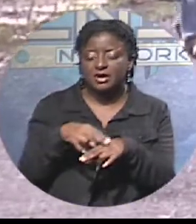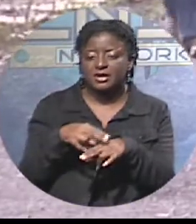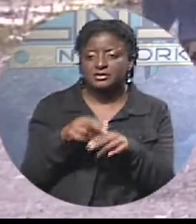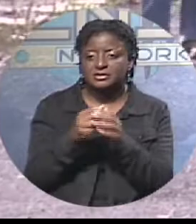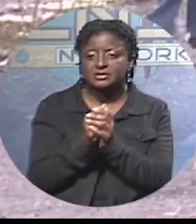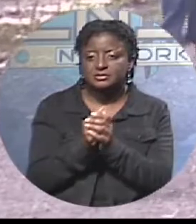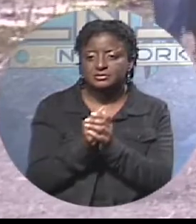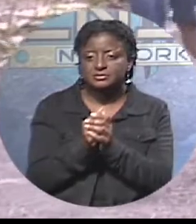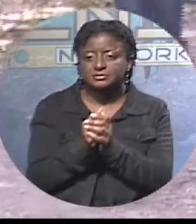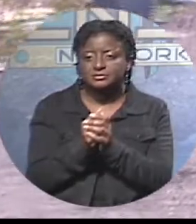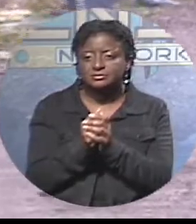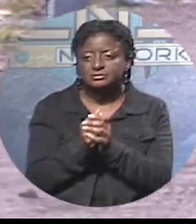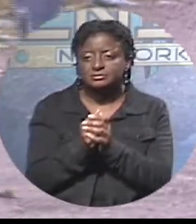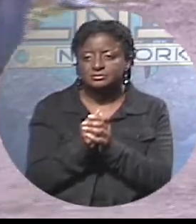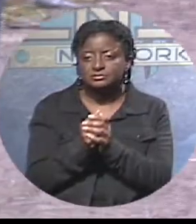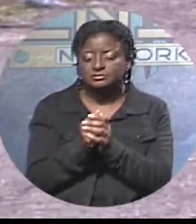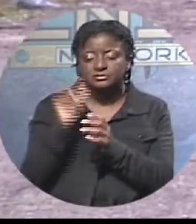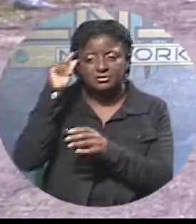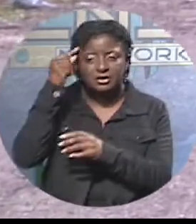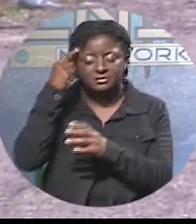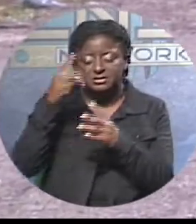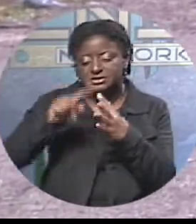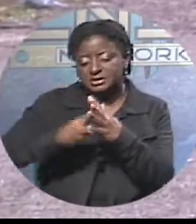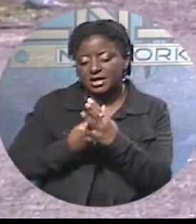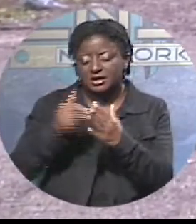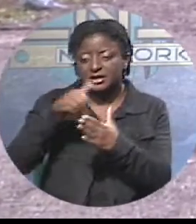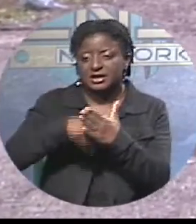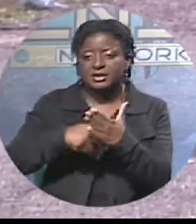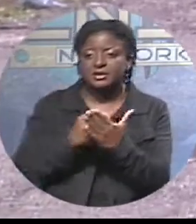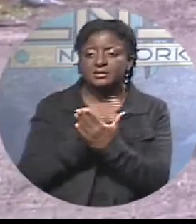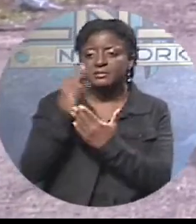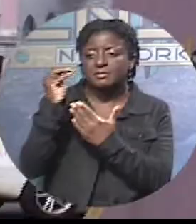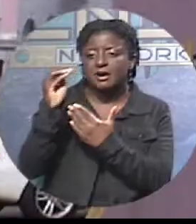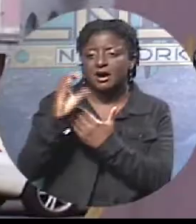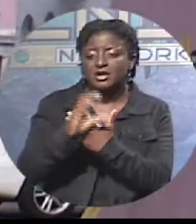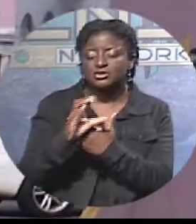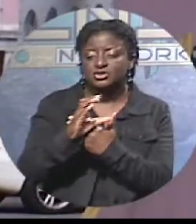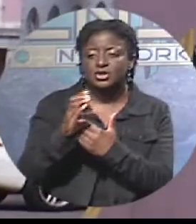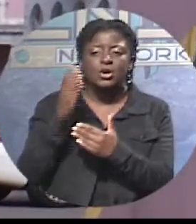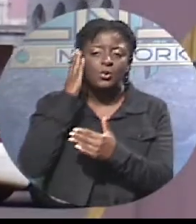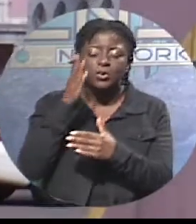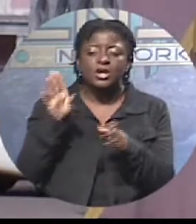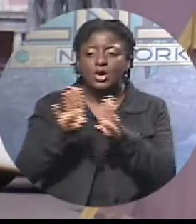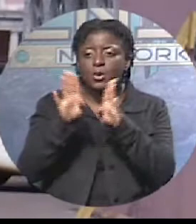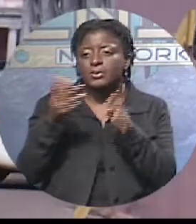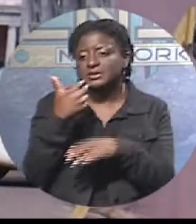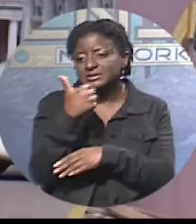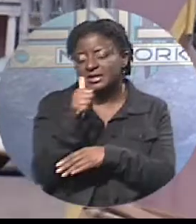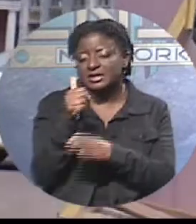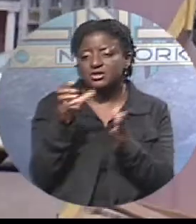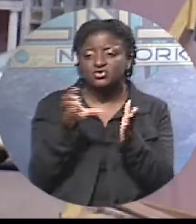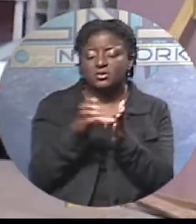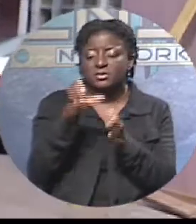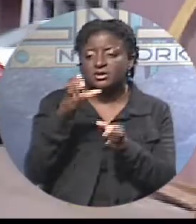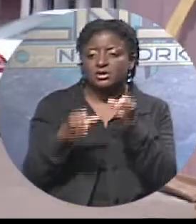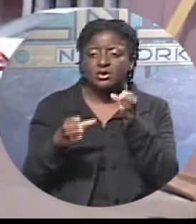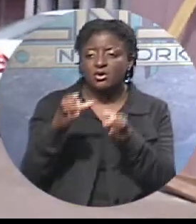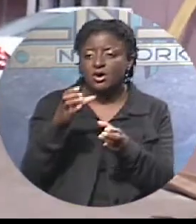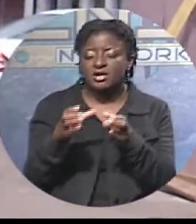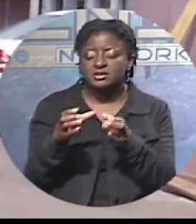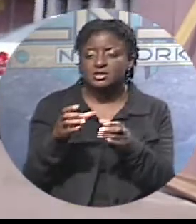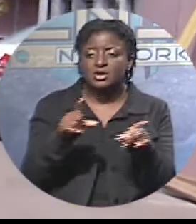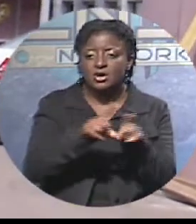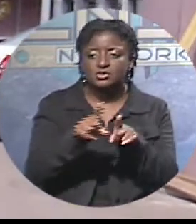to this age-old problem, the government beginning in March will open 10 criminal courts geared toward attacking those backlogged cases, but